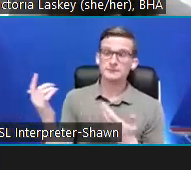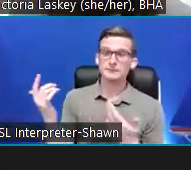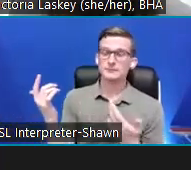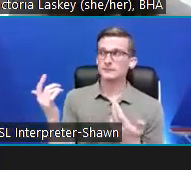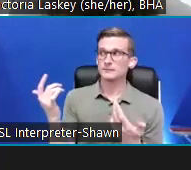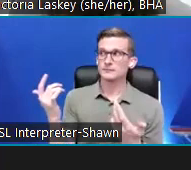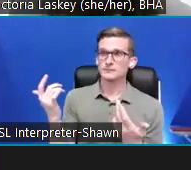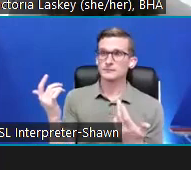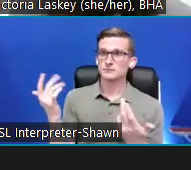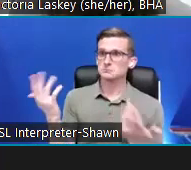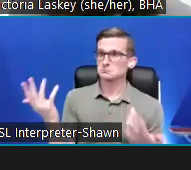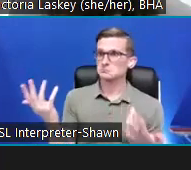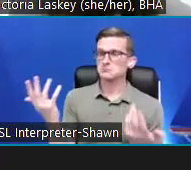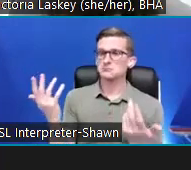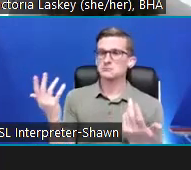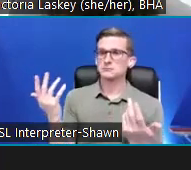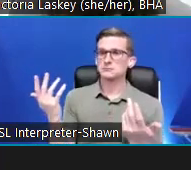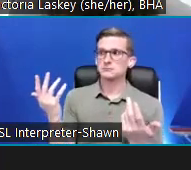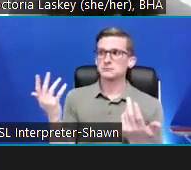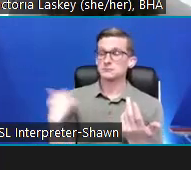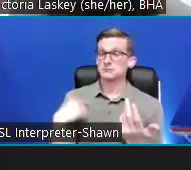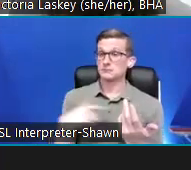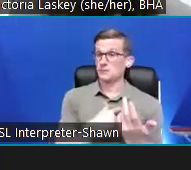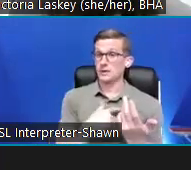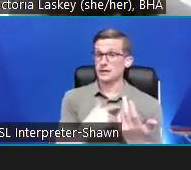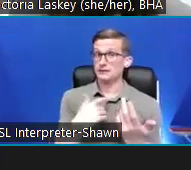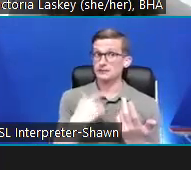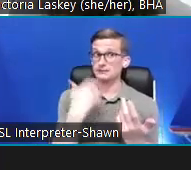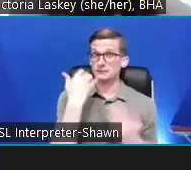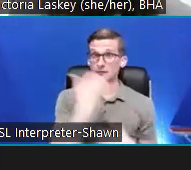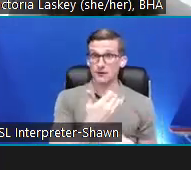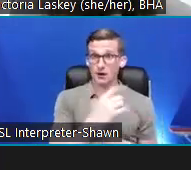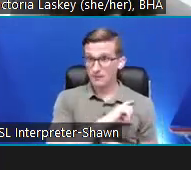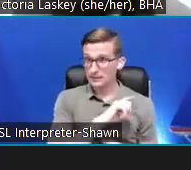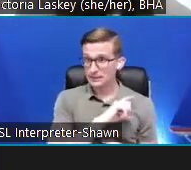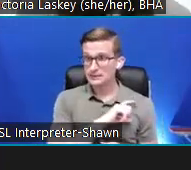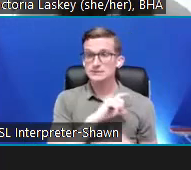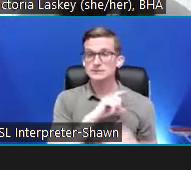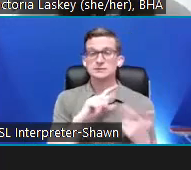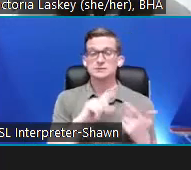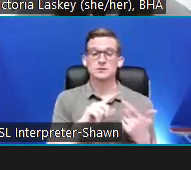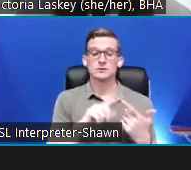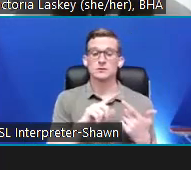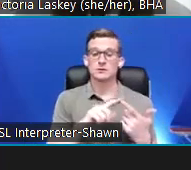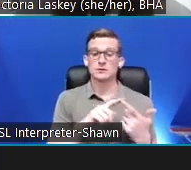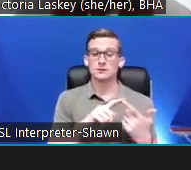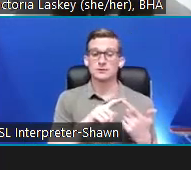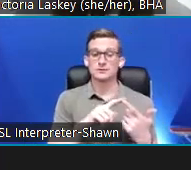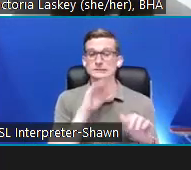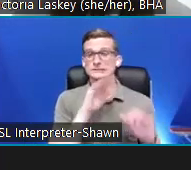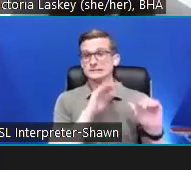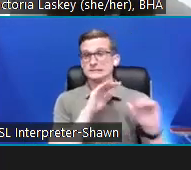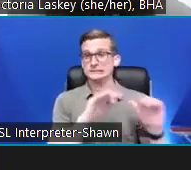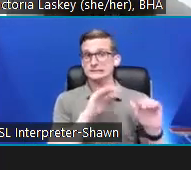we're calling police, we're getting them help in that way, but we're not